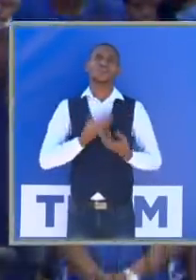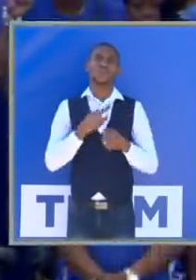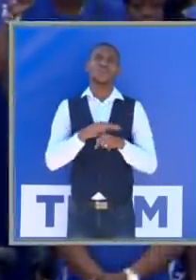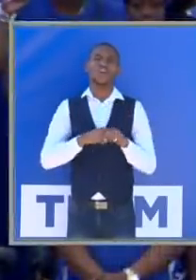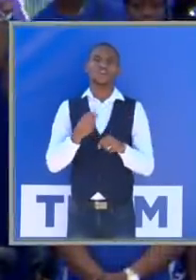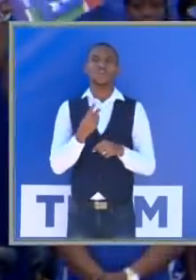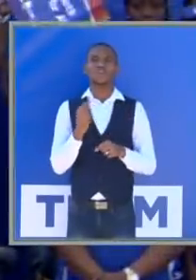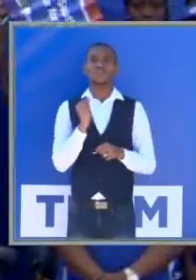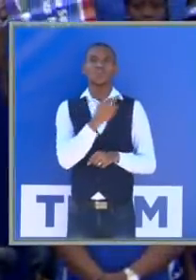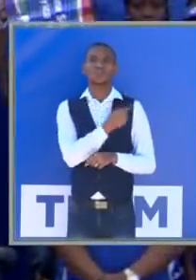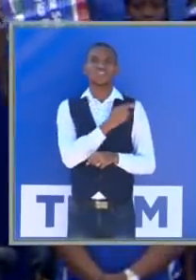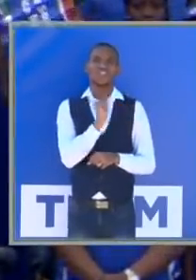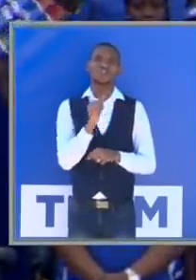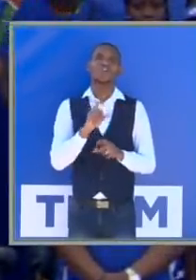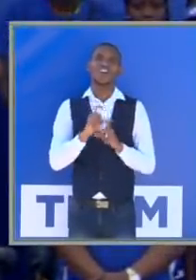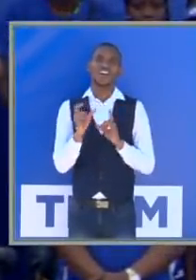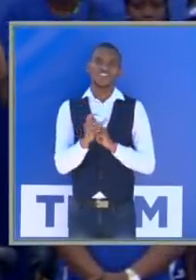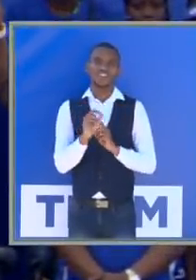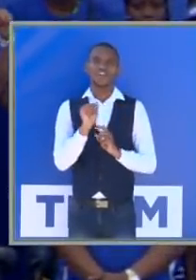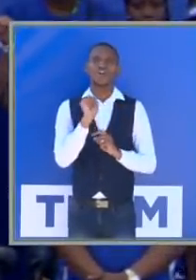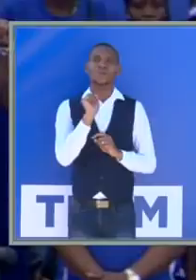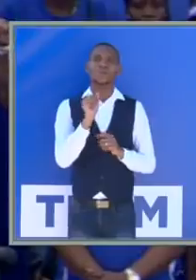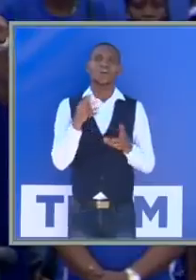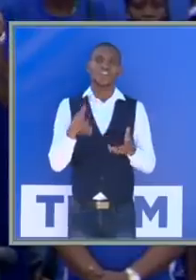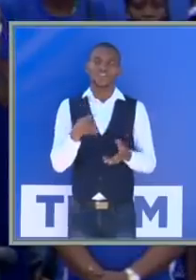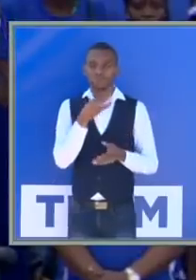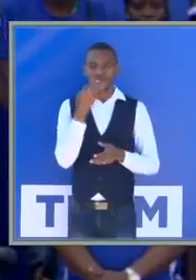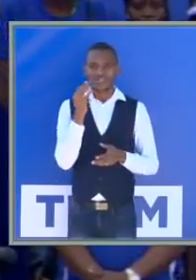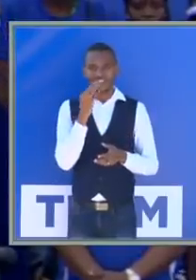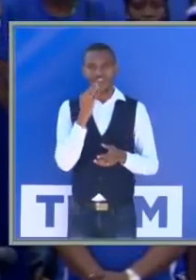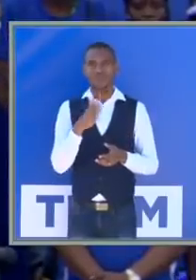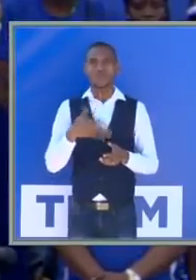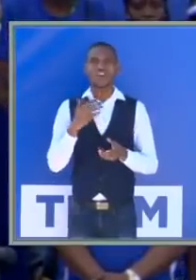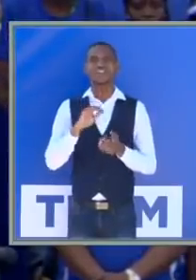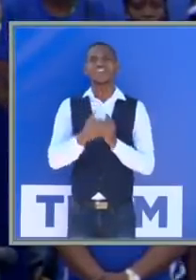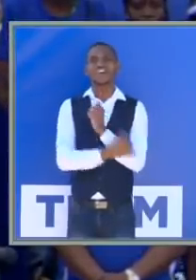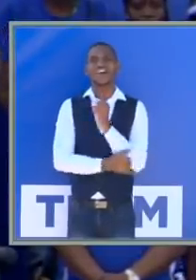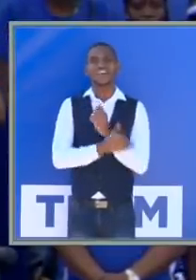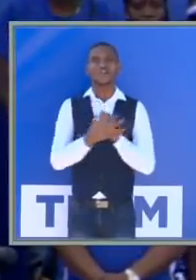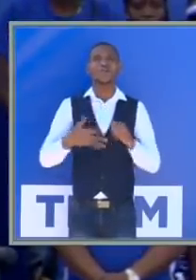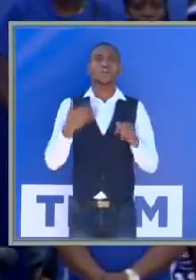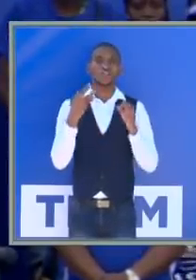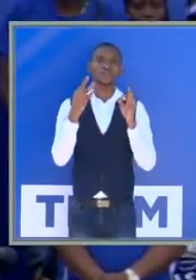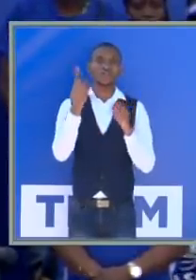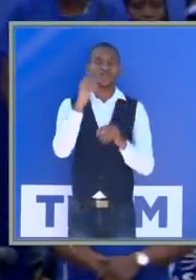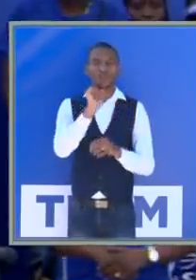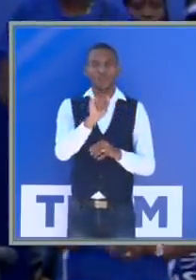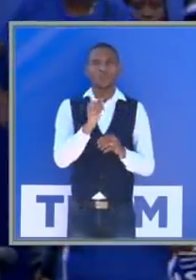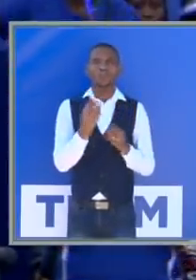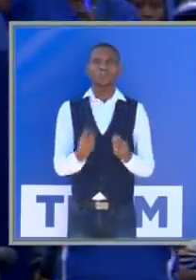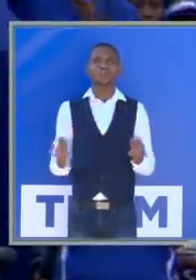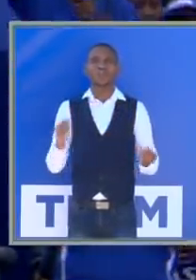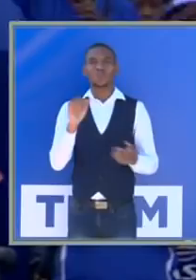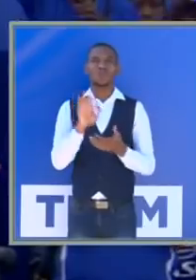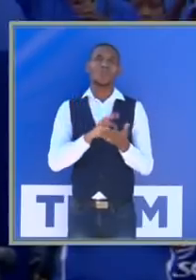only, your religion, your culture. You are here to say, you want a country, you want a future for your children. Your